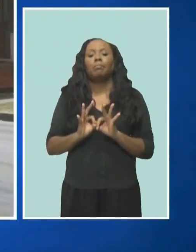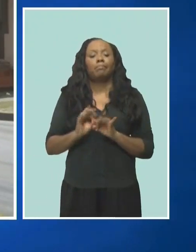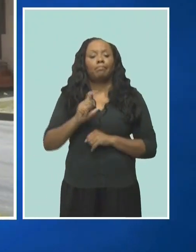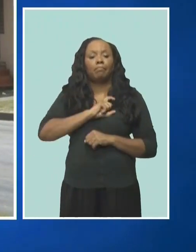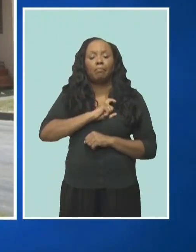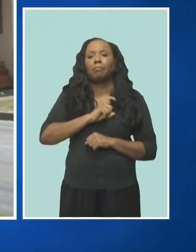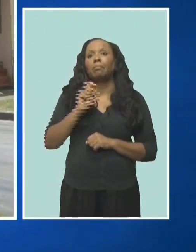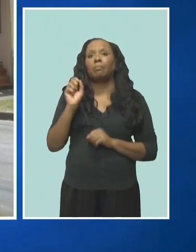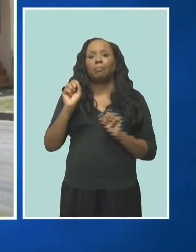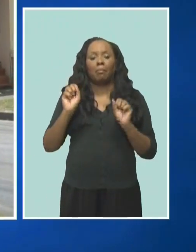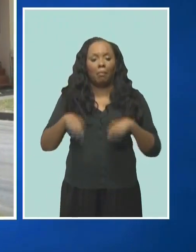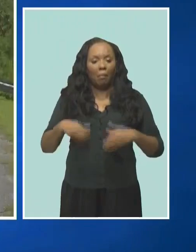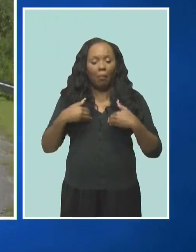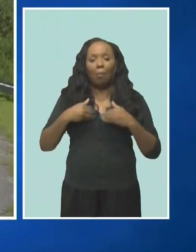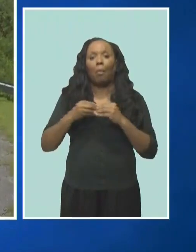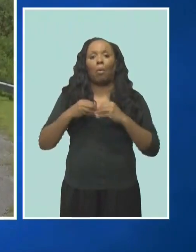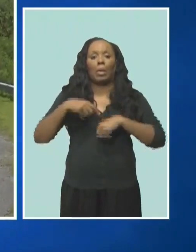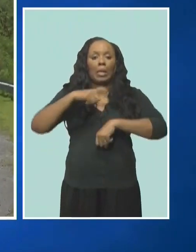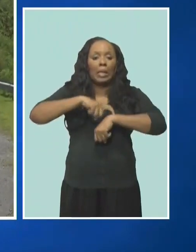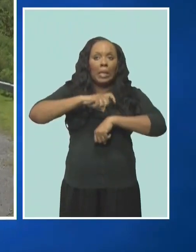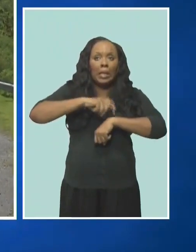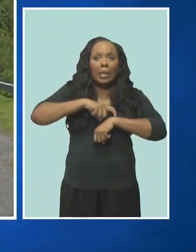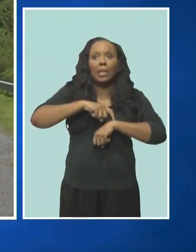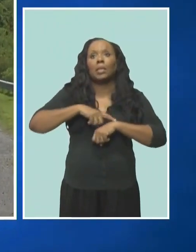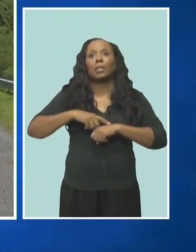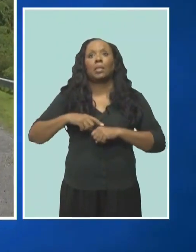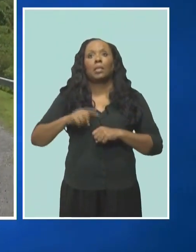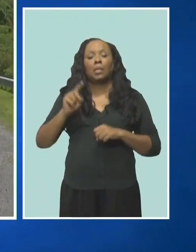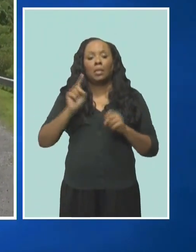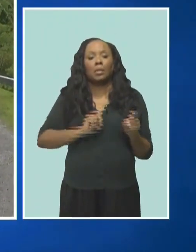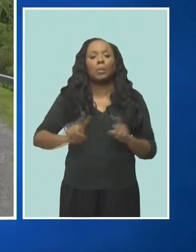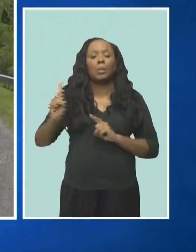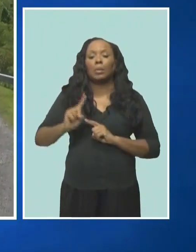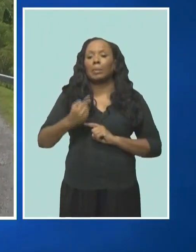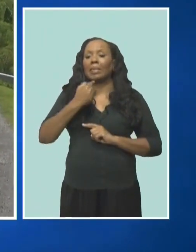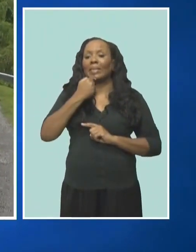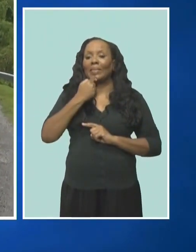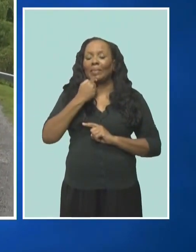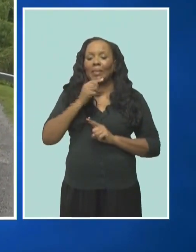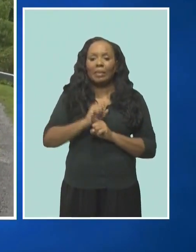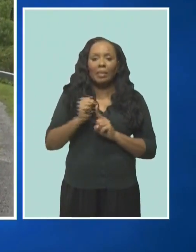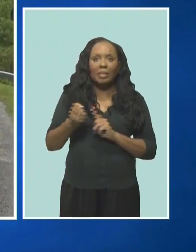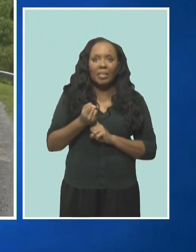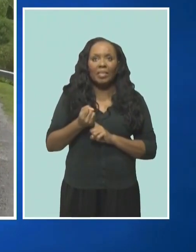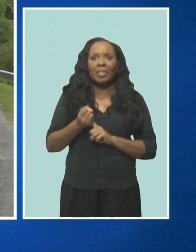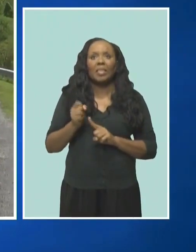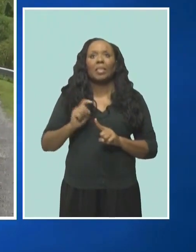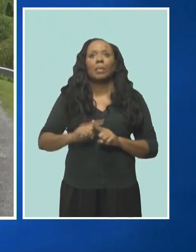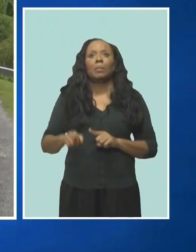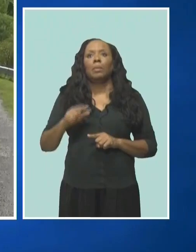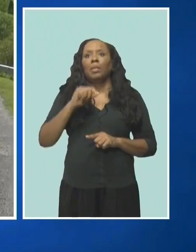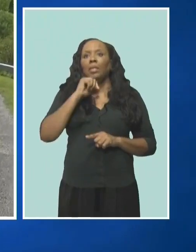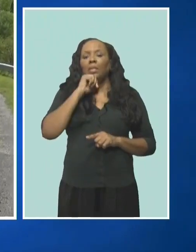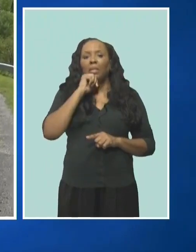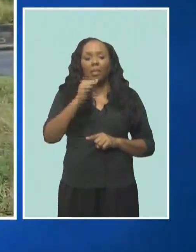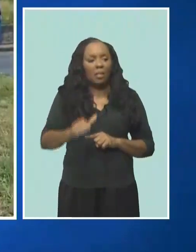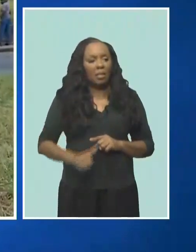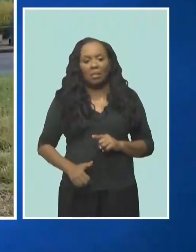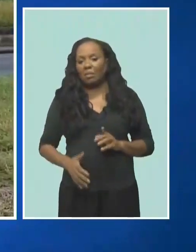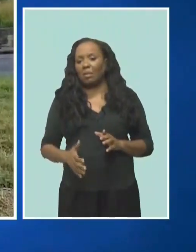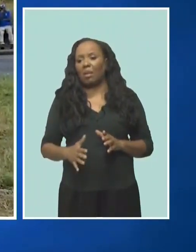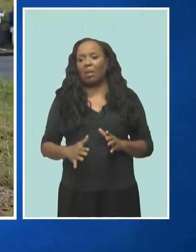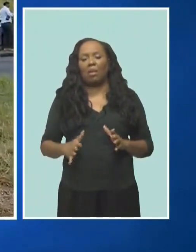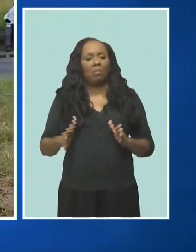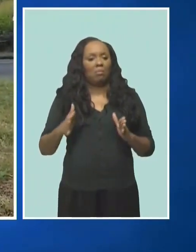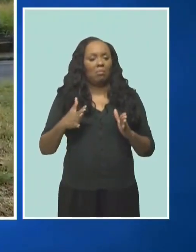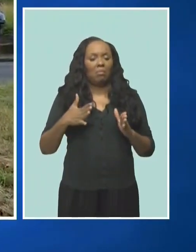can spend additional time attending to more serious offenses instead of 70,000 man-hours on